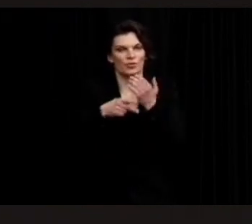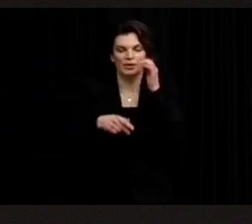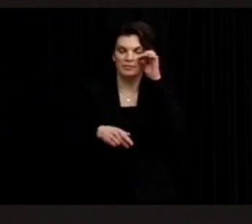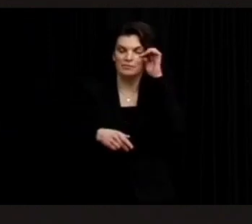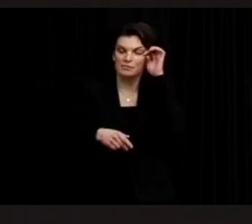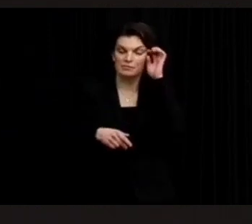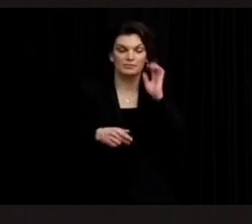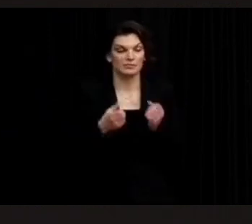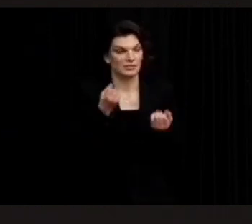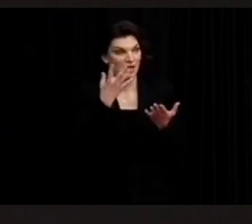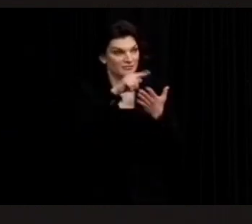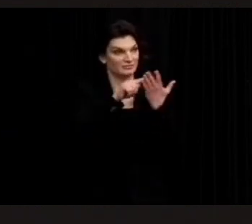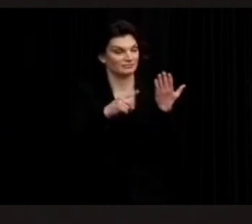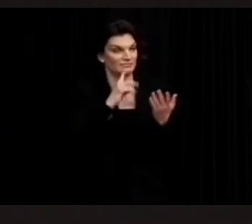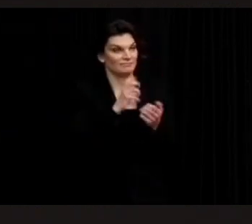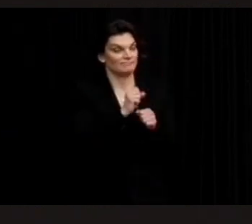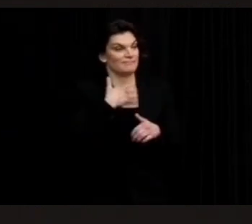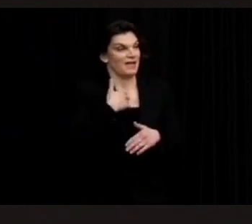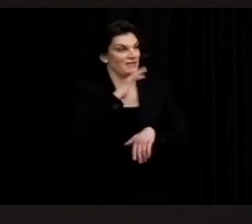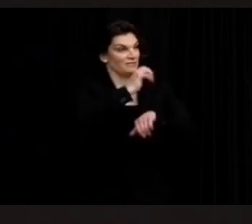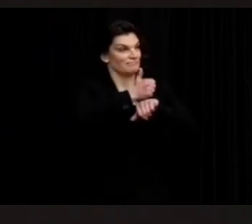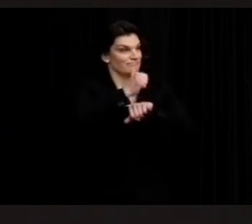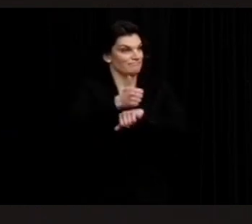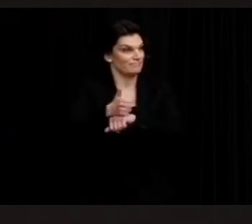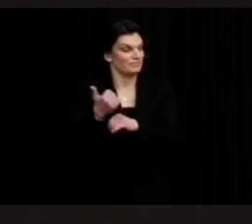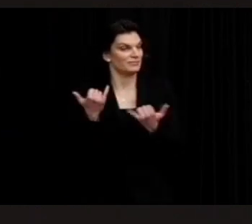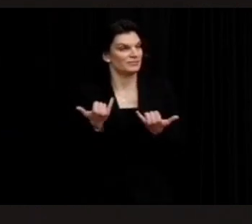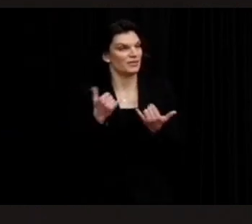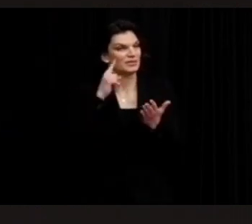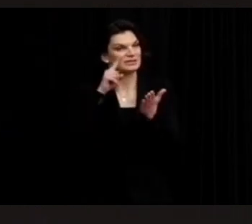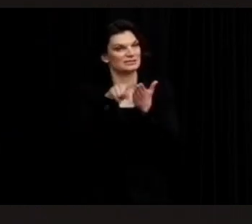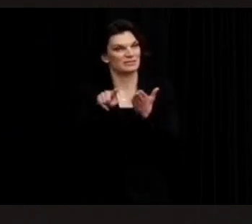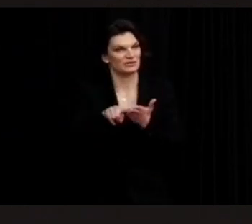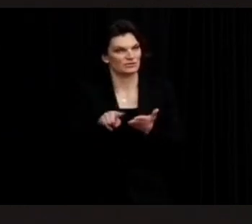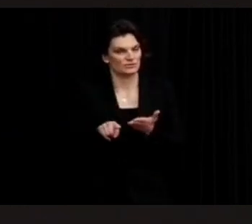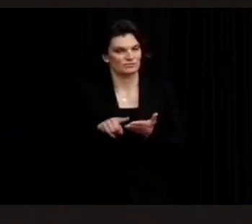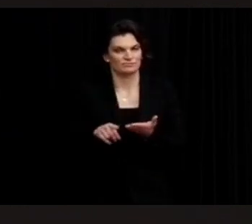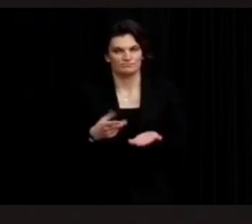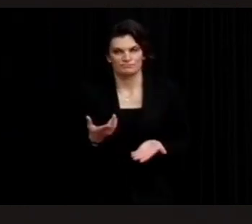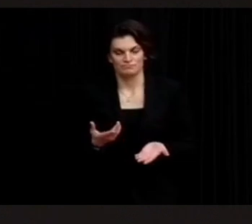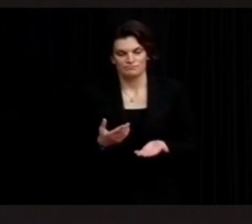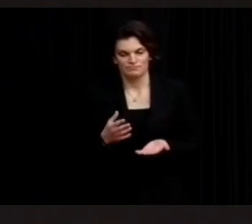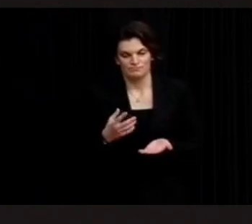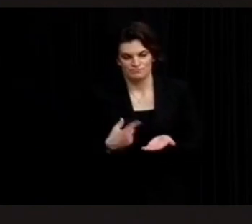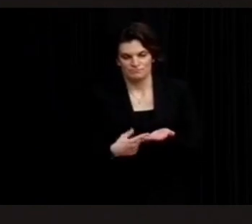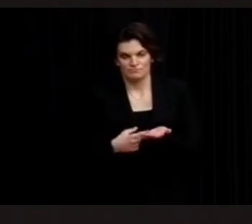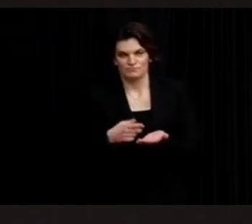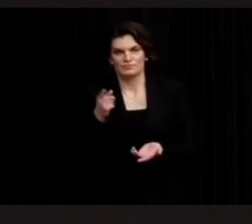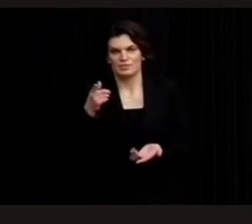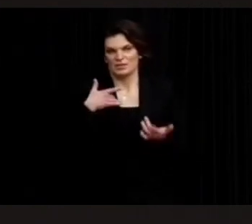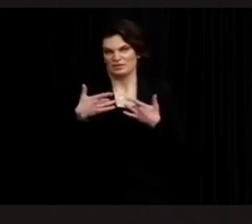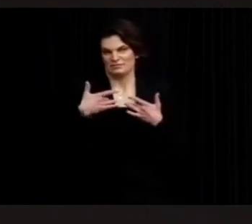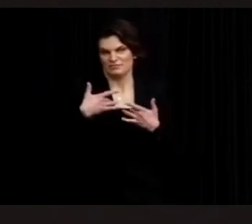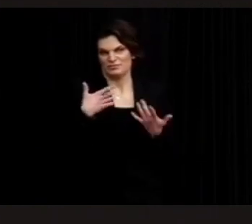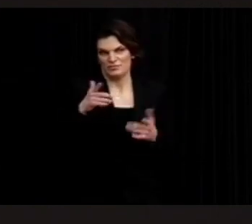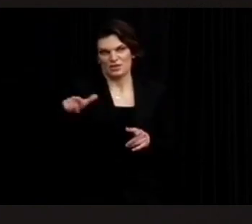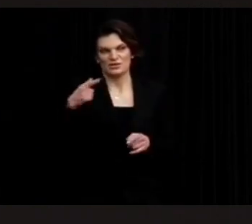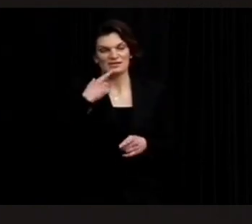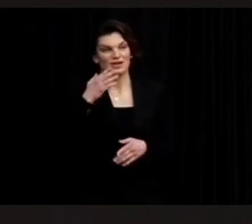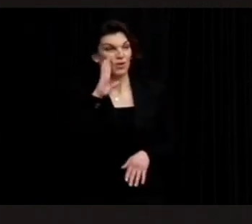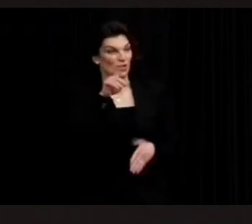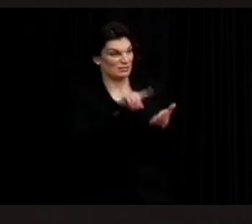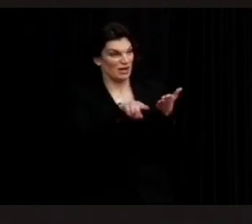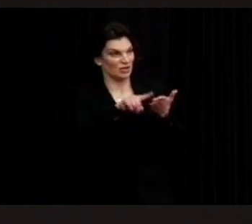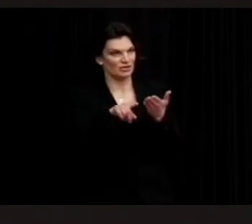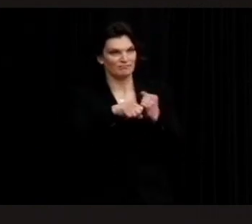we have in place. We're looking at inspections, for example. One of the concerns of the landlords was how long an inspection